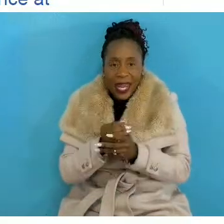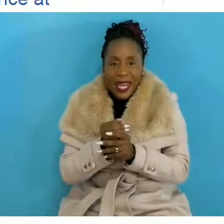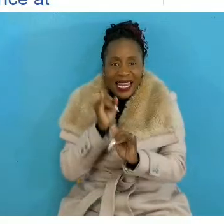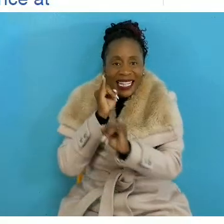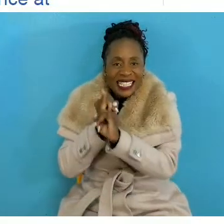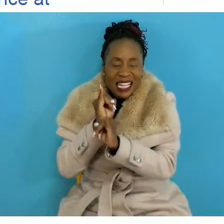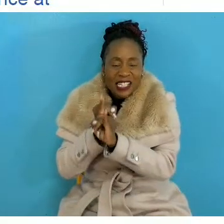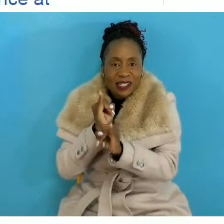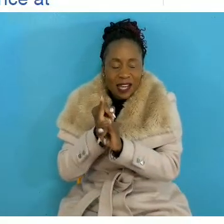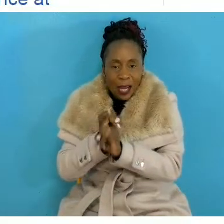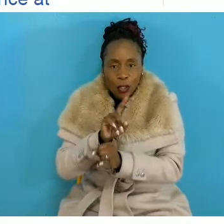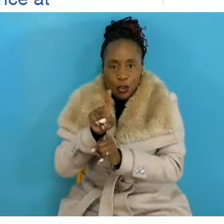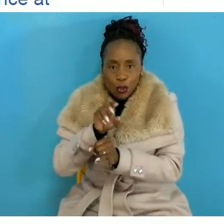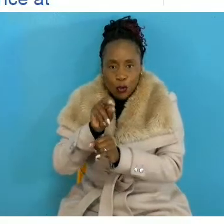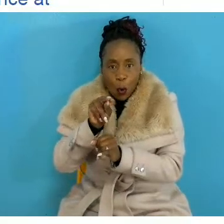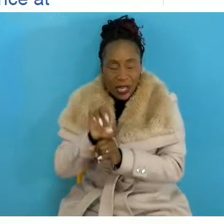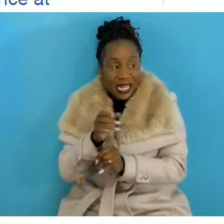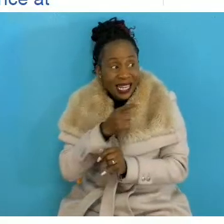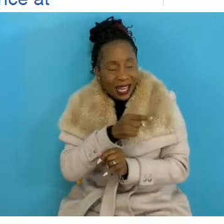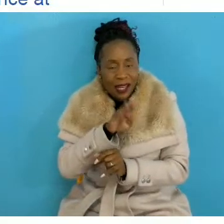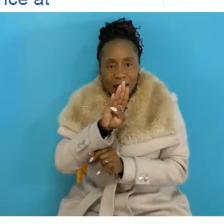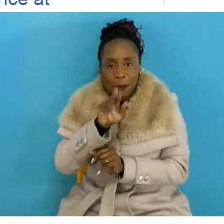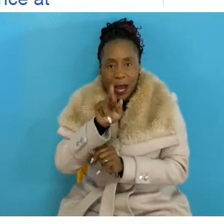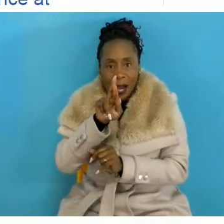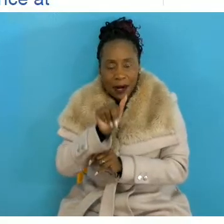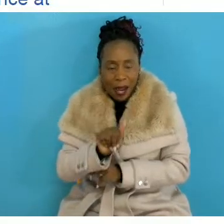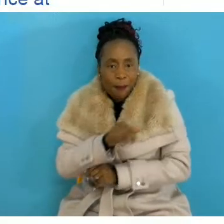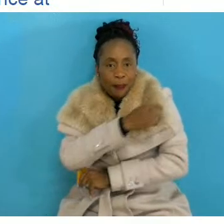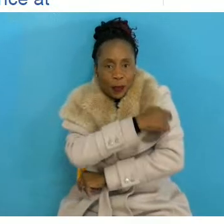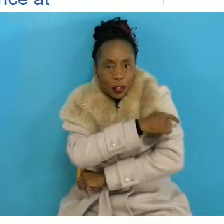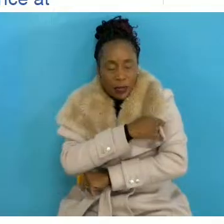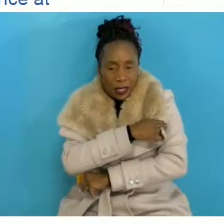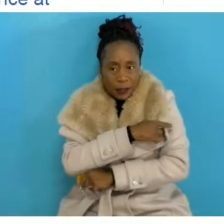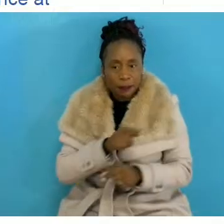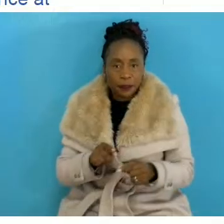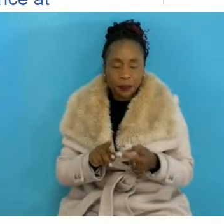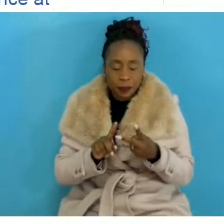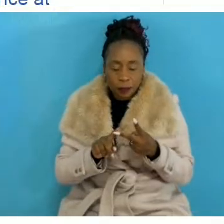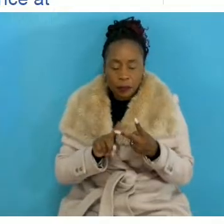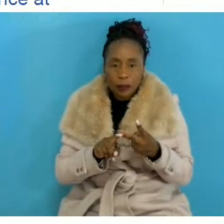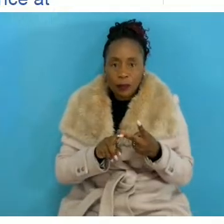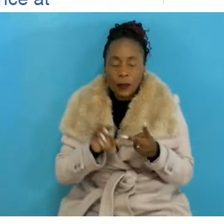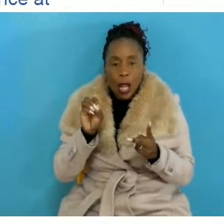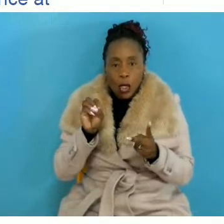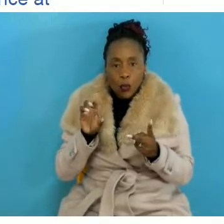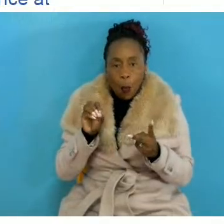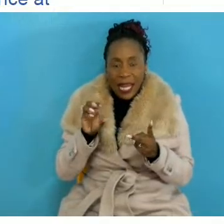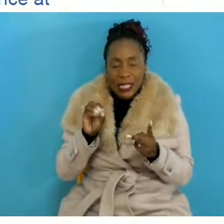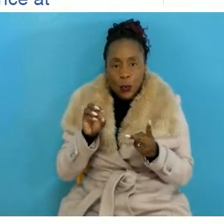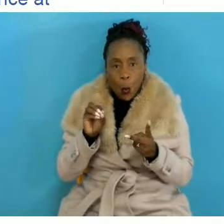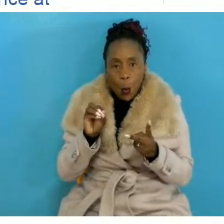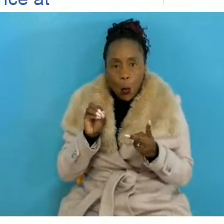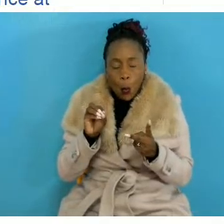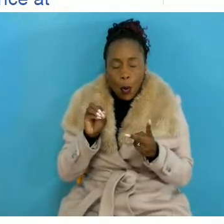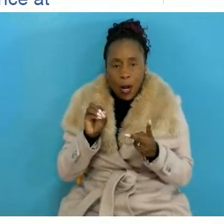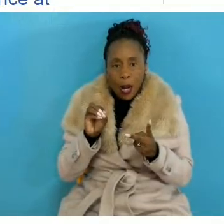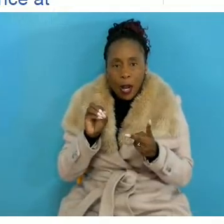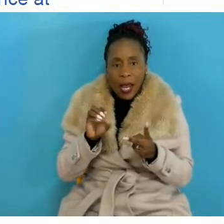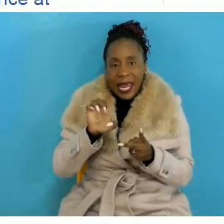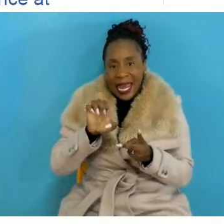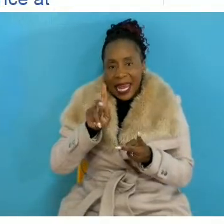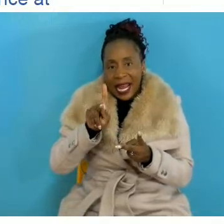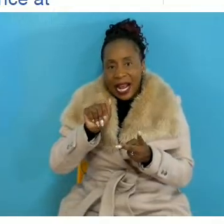by Baragwanath Hospital, Chair. And the Soweto industrial, the Soweto ECASI